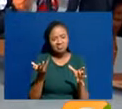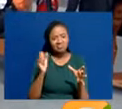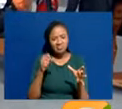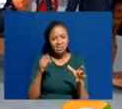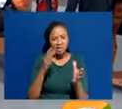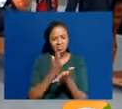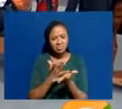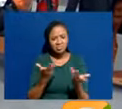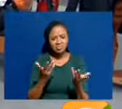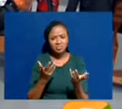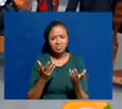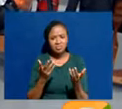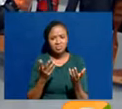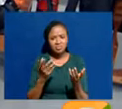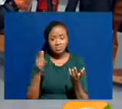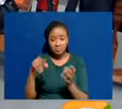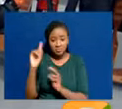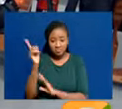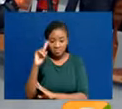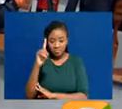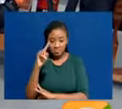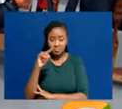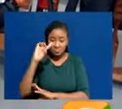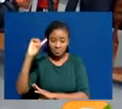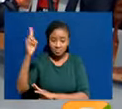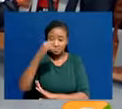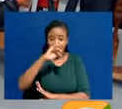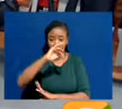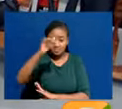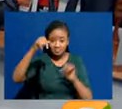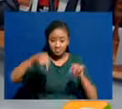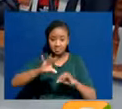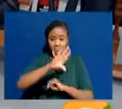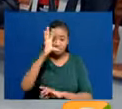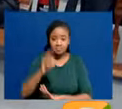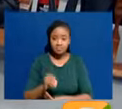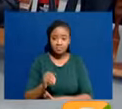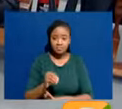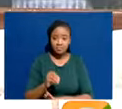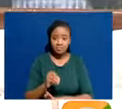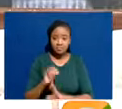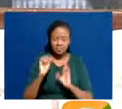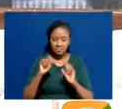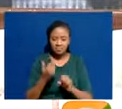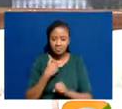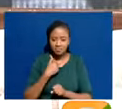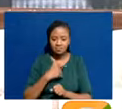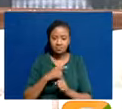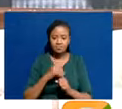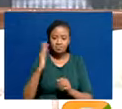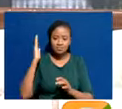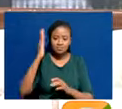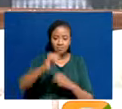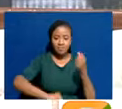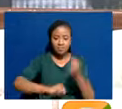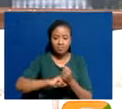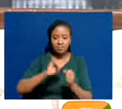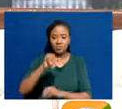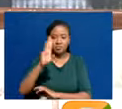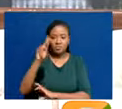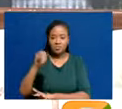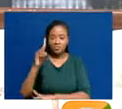that. And Nairobi is now going to be the first city in Africa that will have a one-on-one direct support from the UNDP and